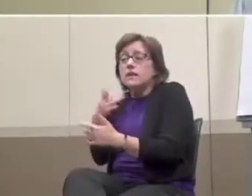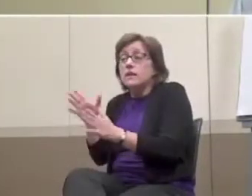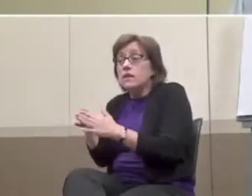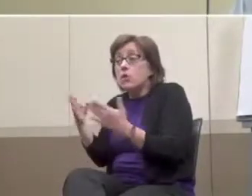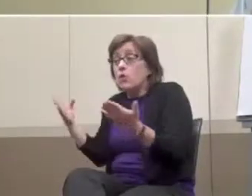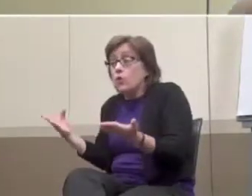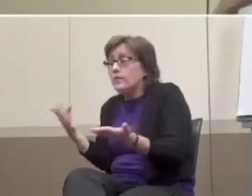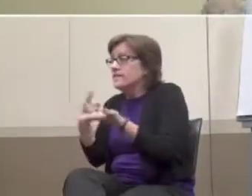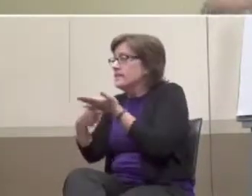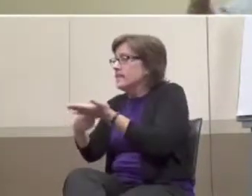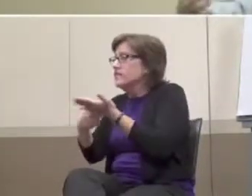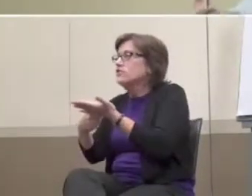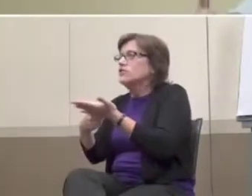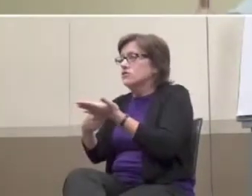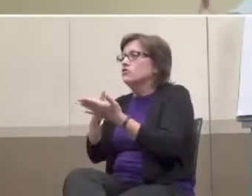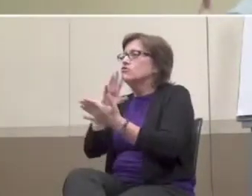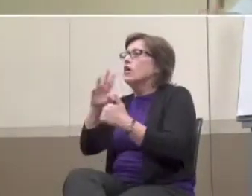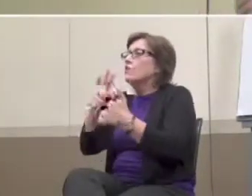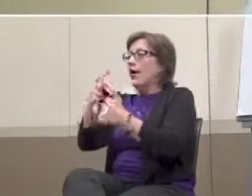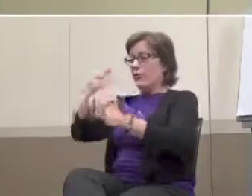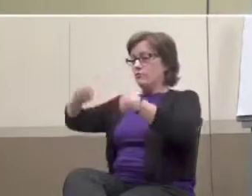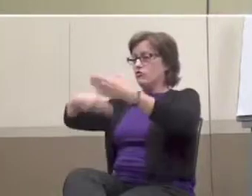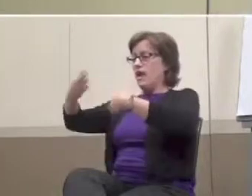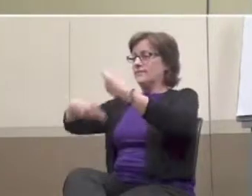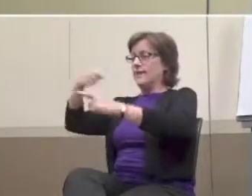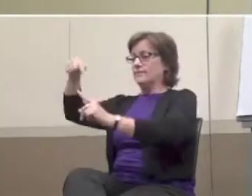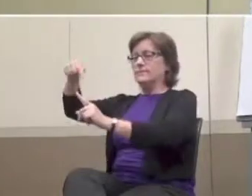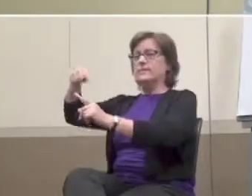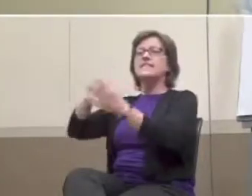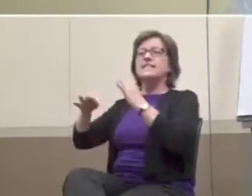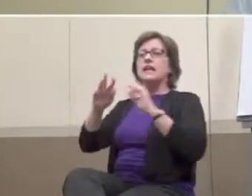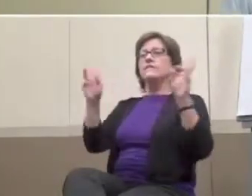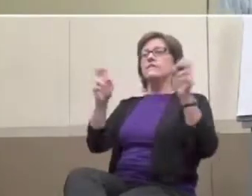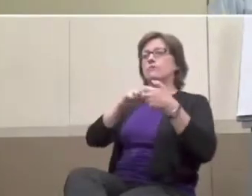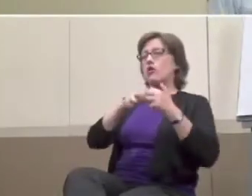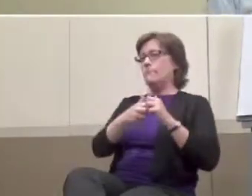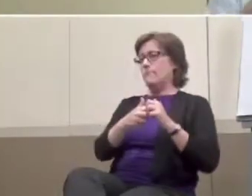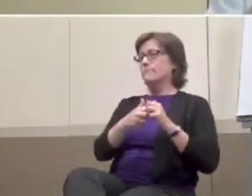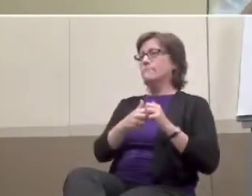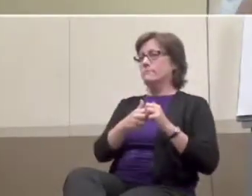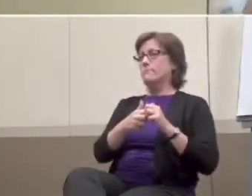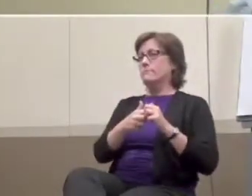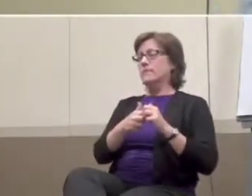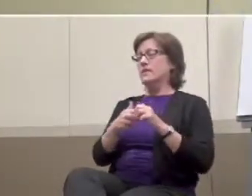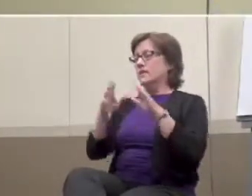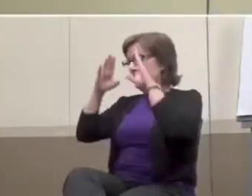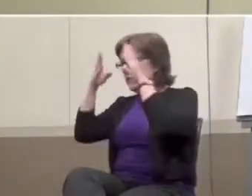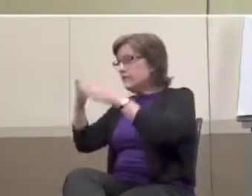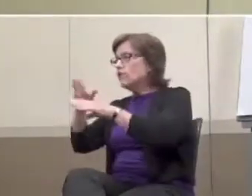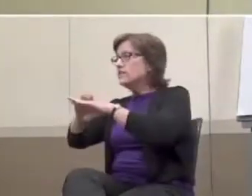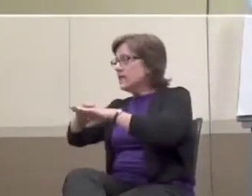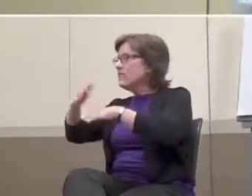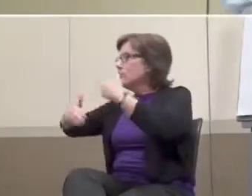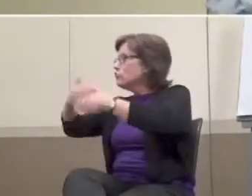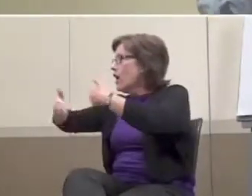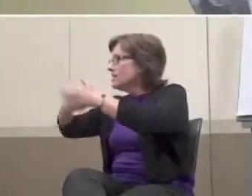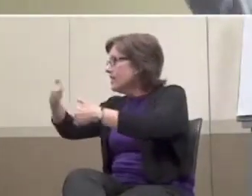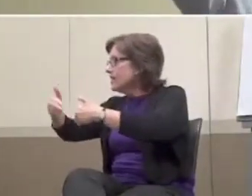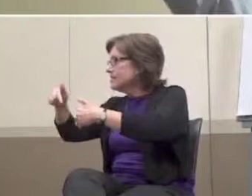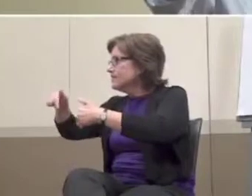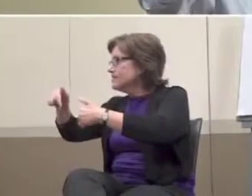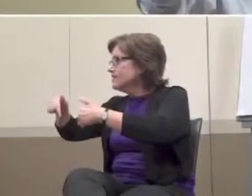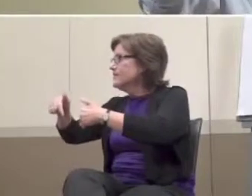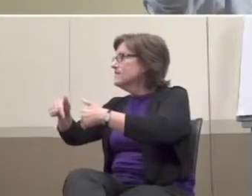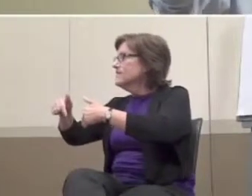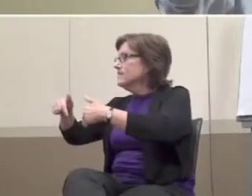up the discussion so you're talking about the process as opposed to the issue. And if you stay focused in on the process,